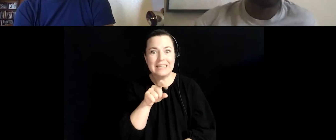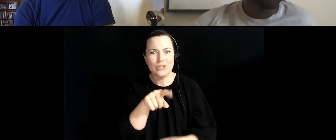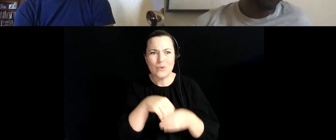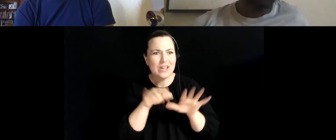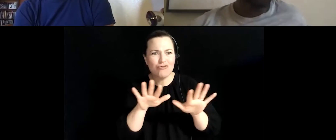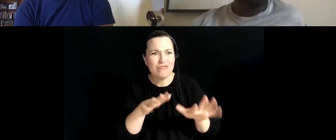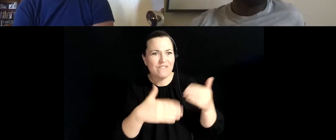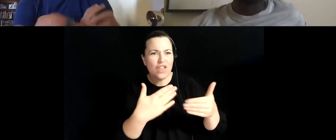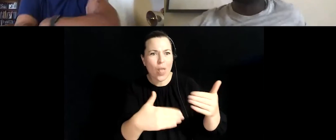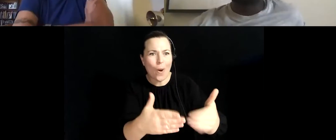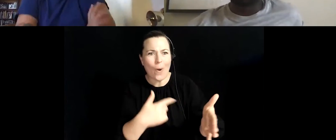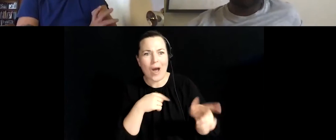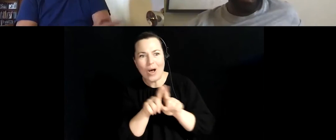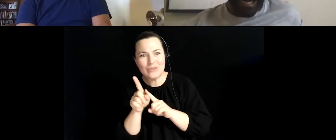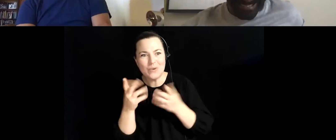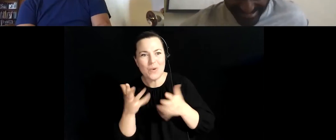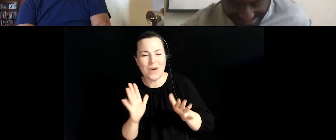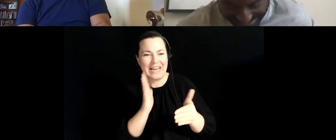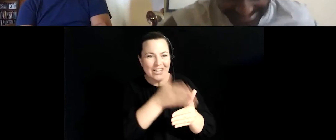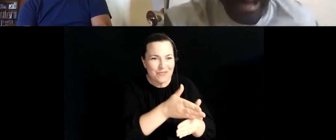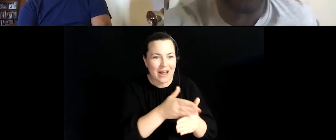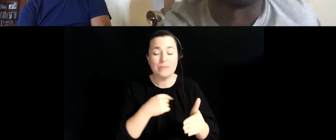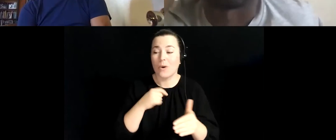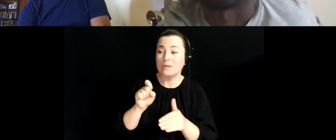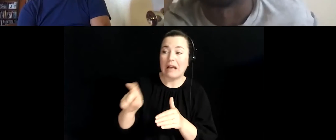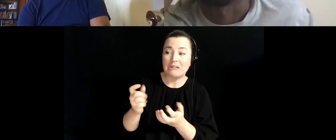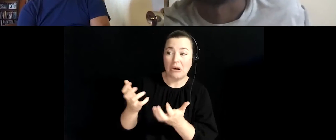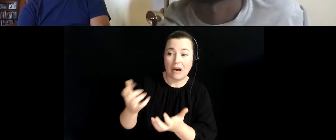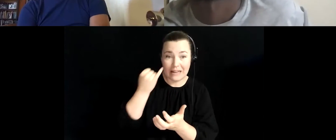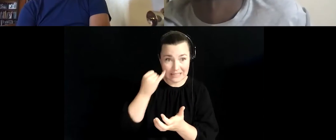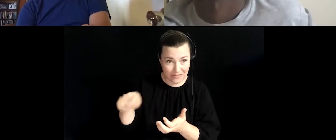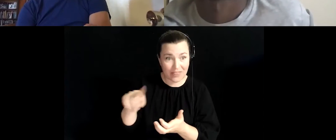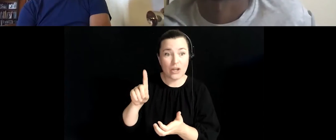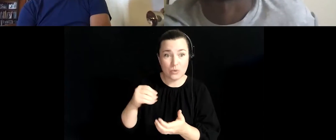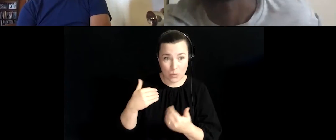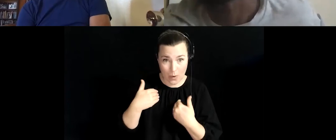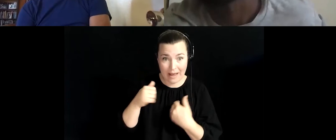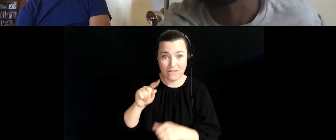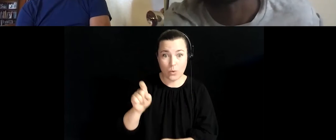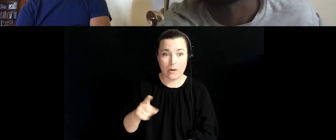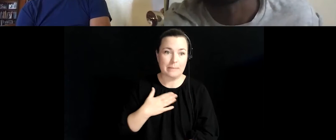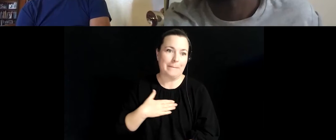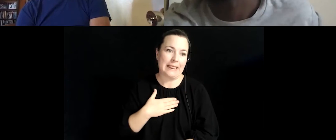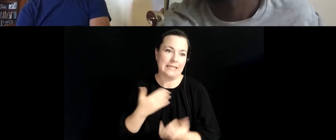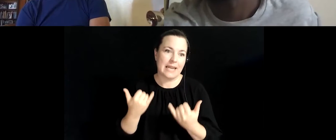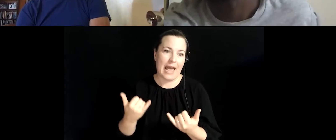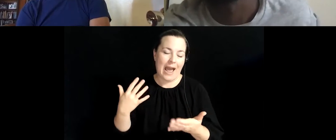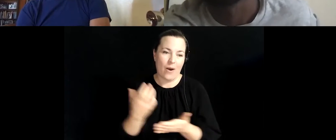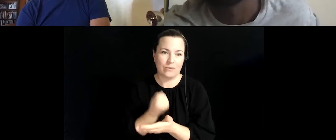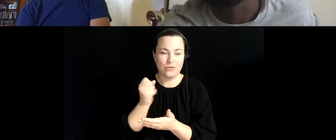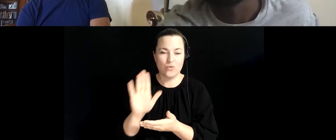I was asking the audience if they do have a question, please, now's your moment, or we